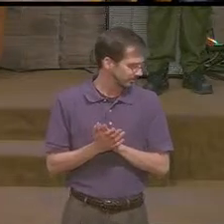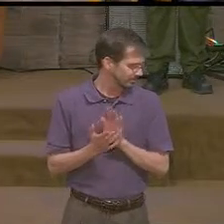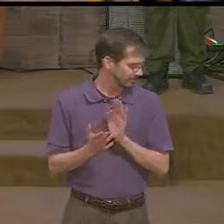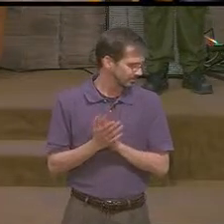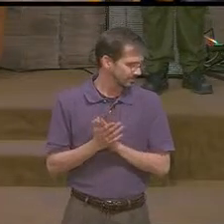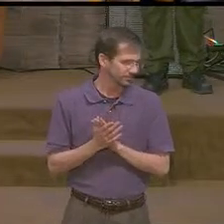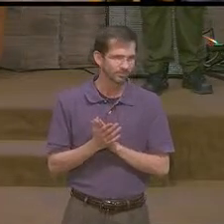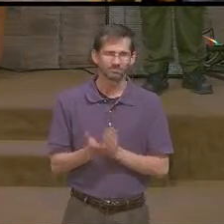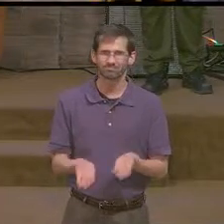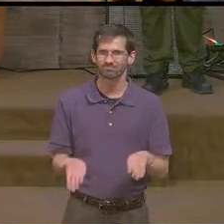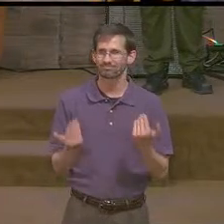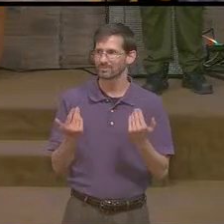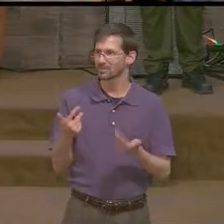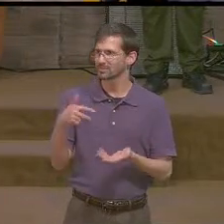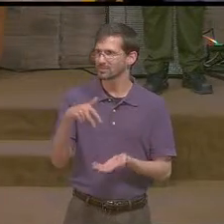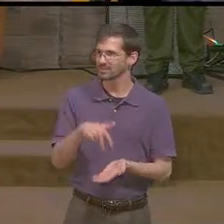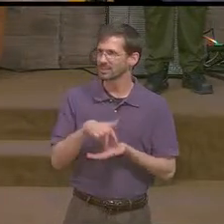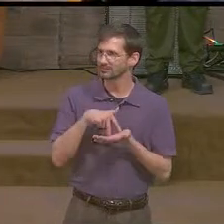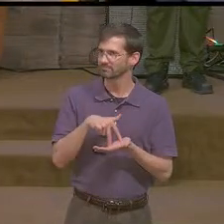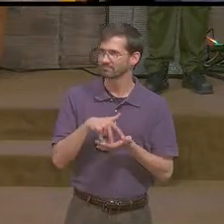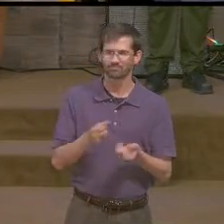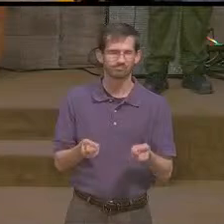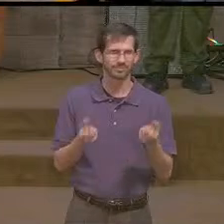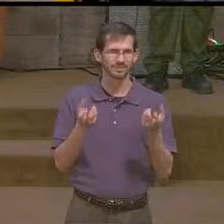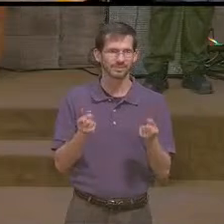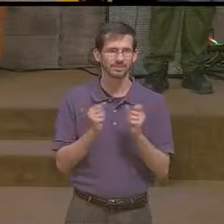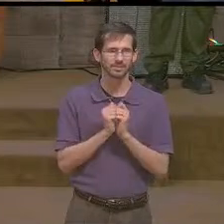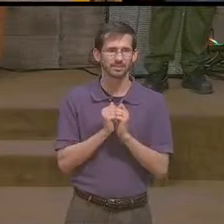Church, can we stand? We're gonna sing this together.